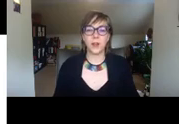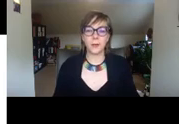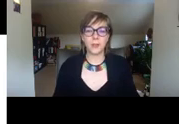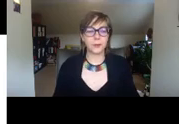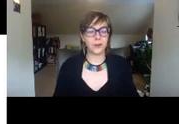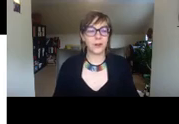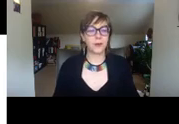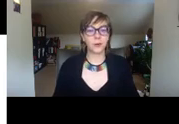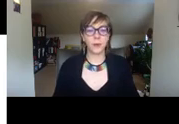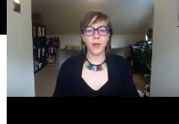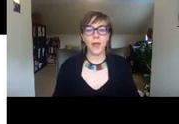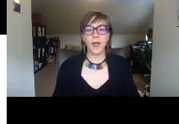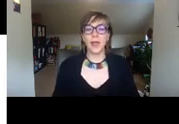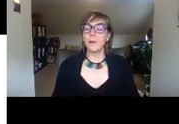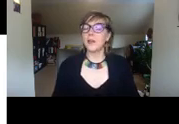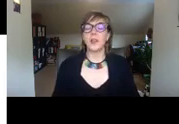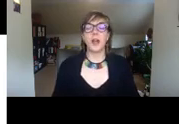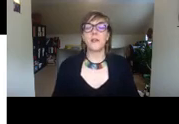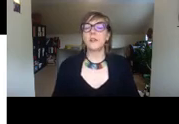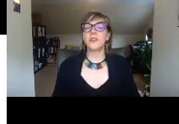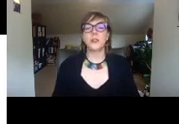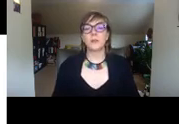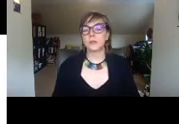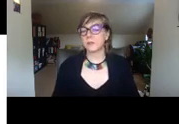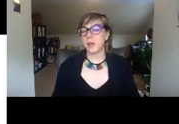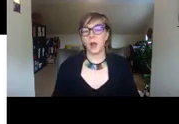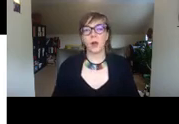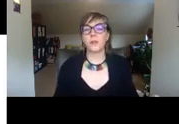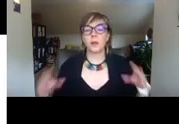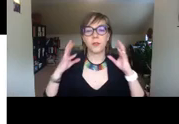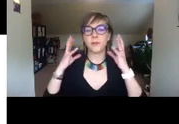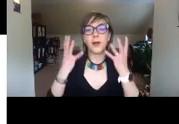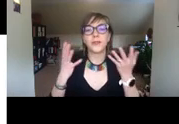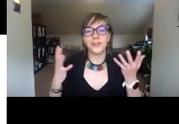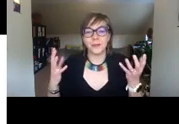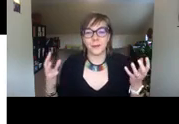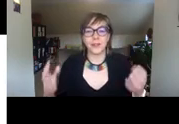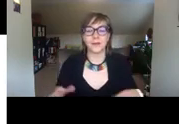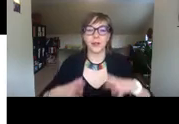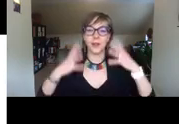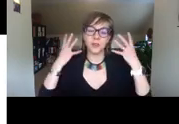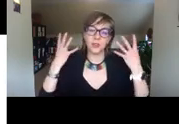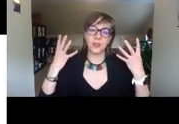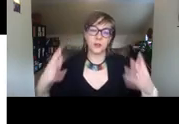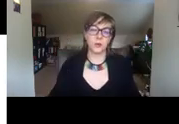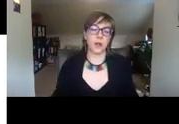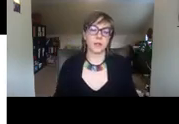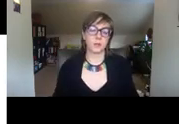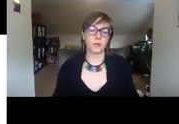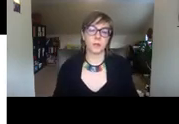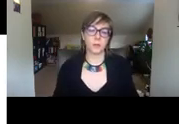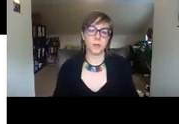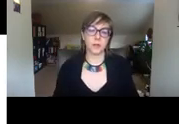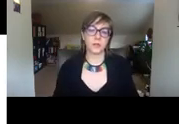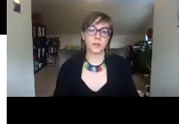She's in the high risk group. I mean, she was, the smile didn't leave her face, right? And she, her eyes